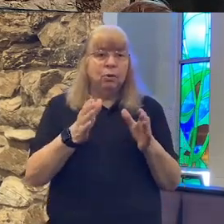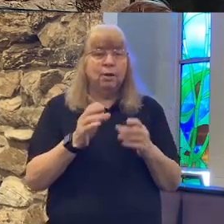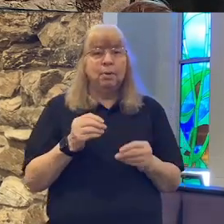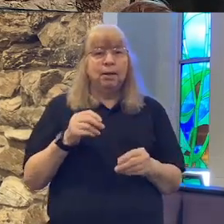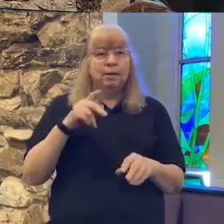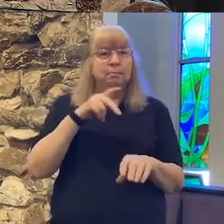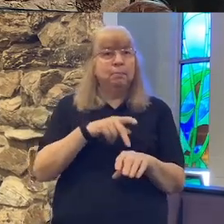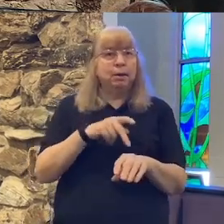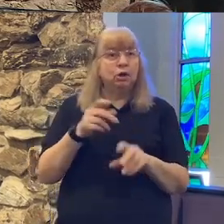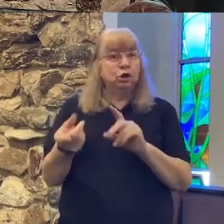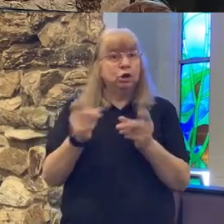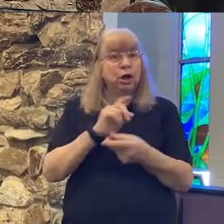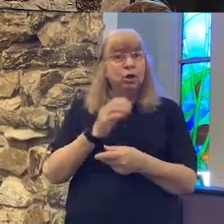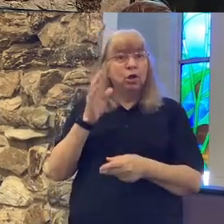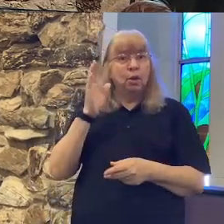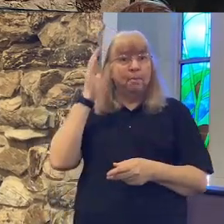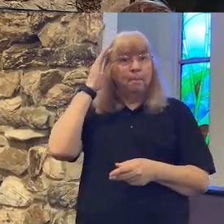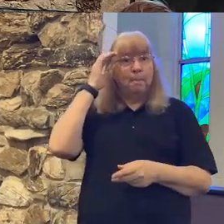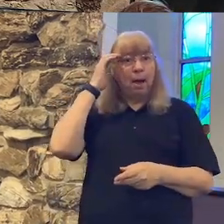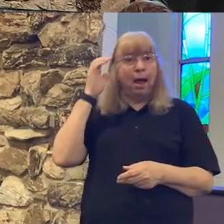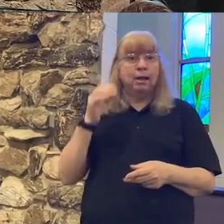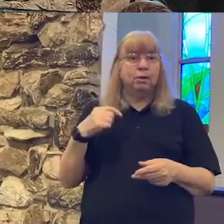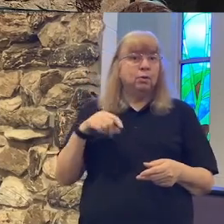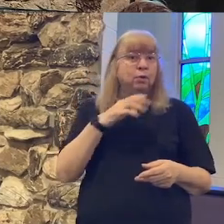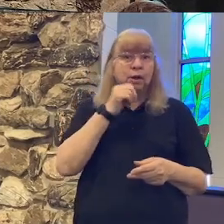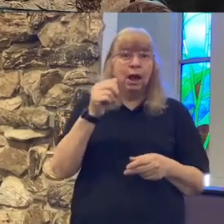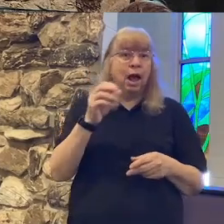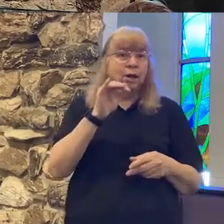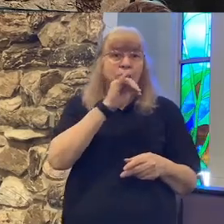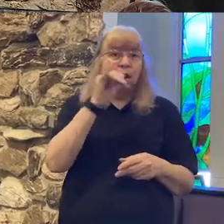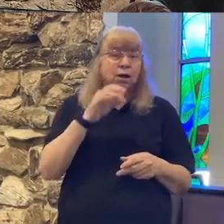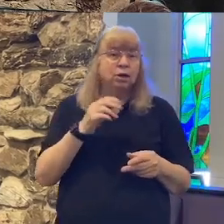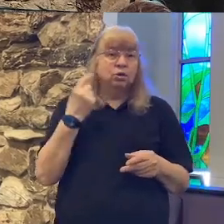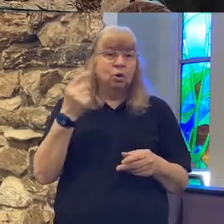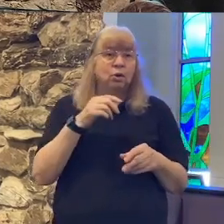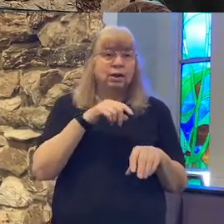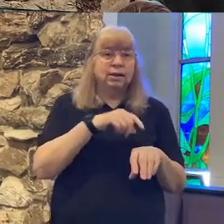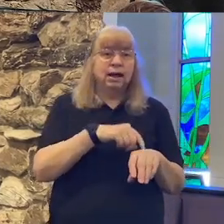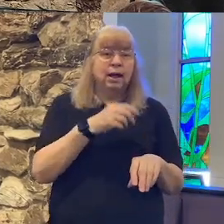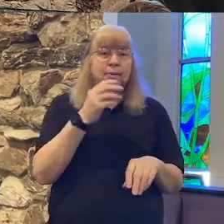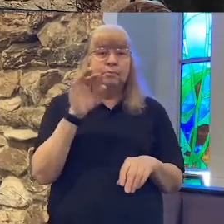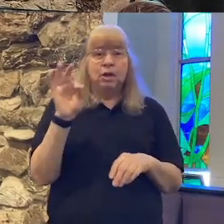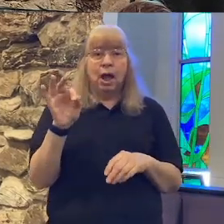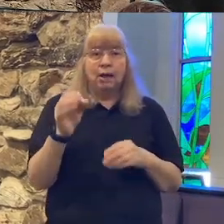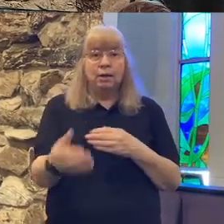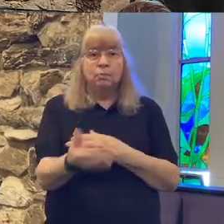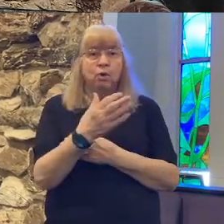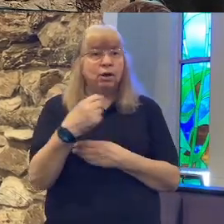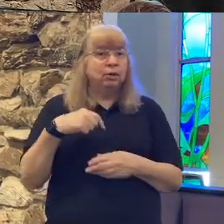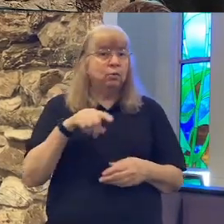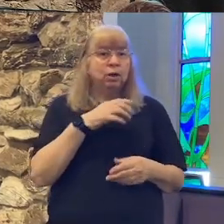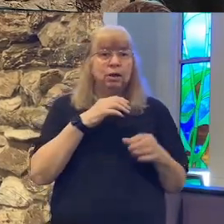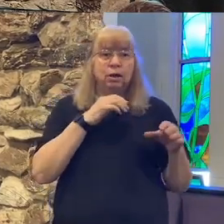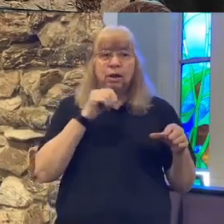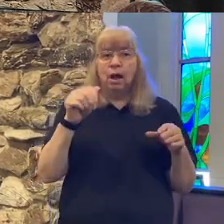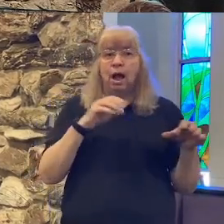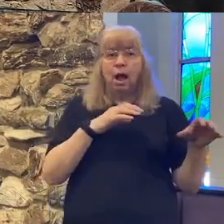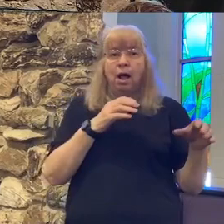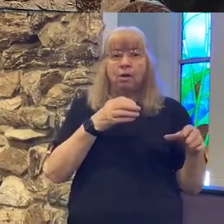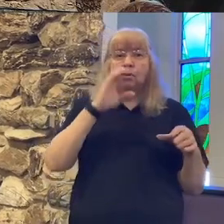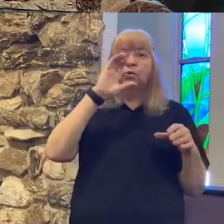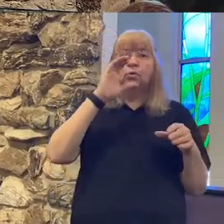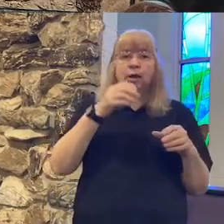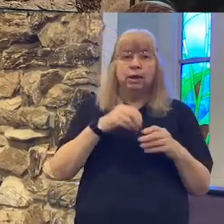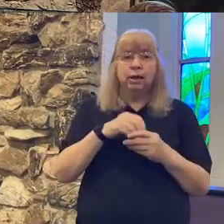their mind and he says, we're not drunk. It's 9 o'clock in the morning. We don't drink at 9 o'clock in the morning. And, you know,